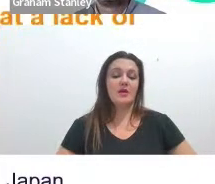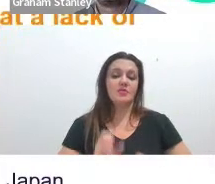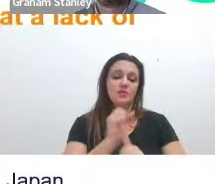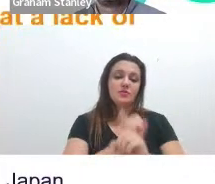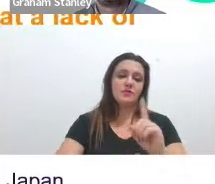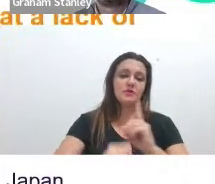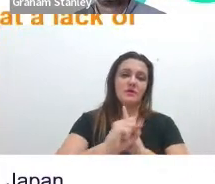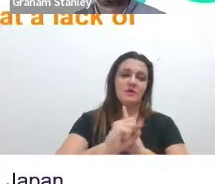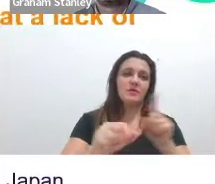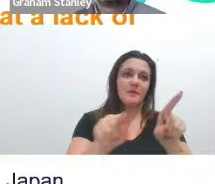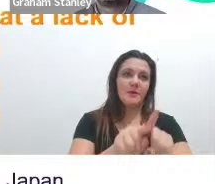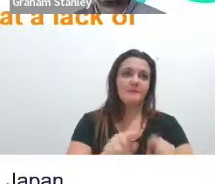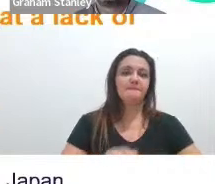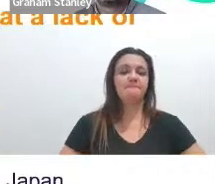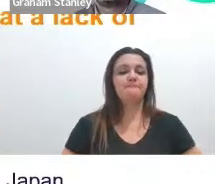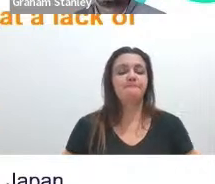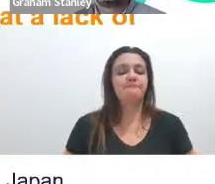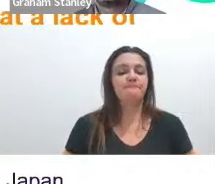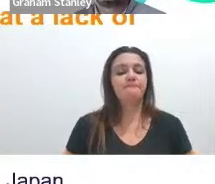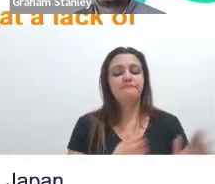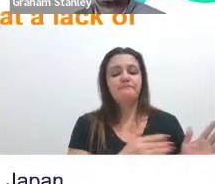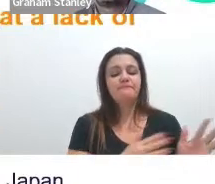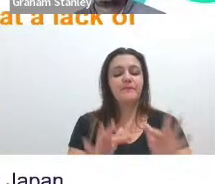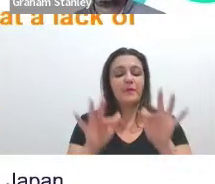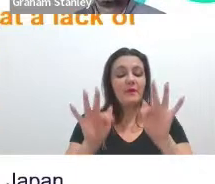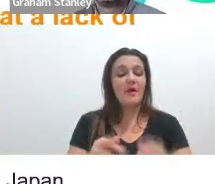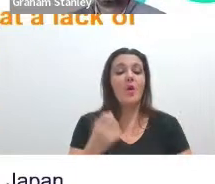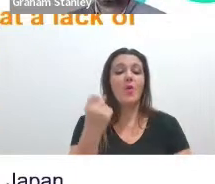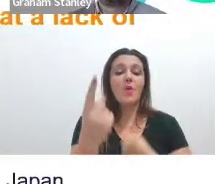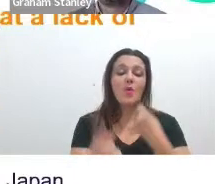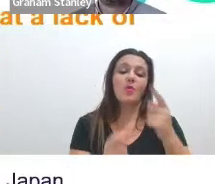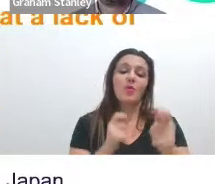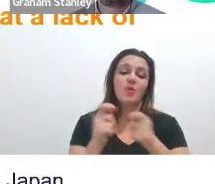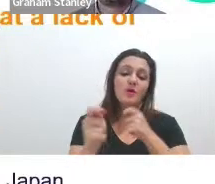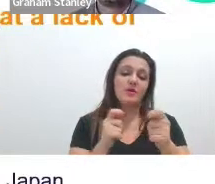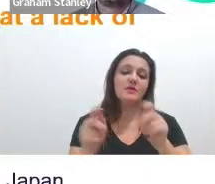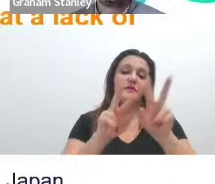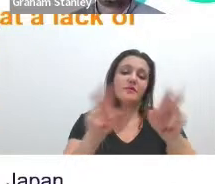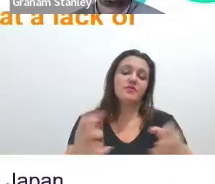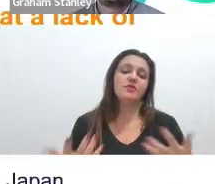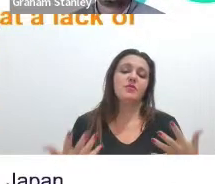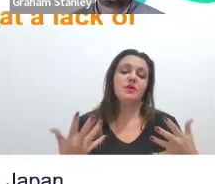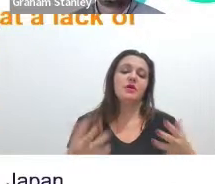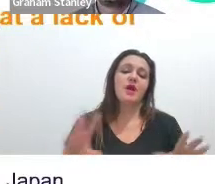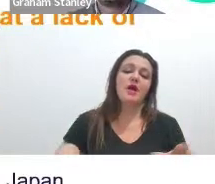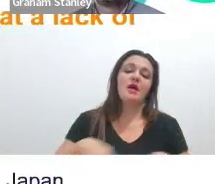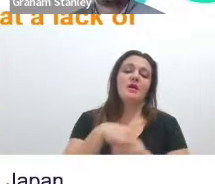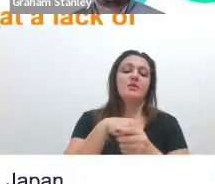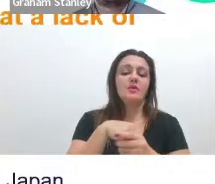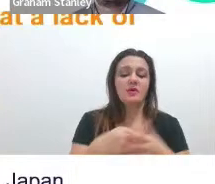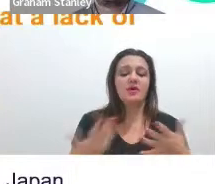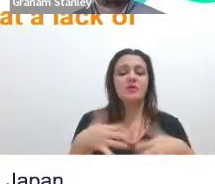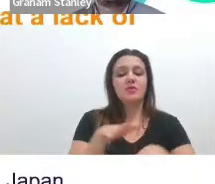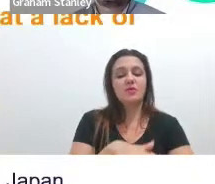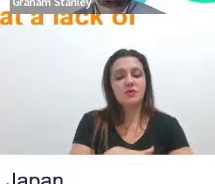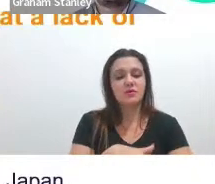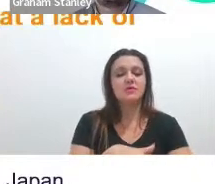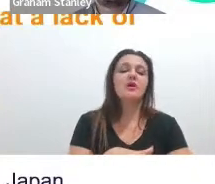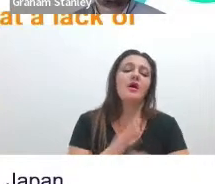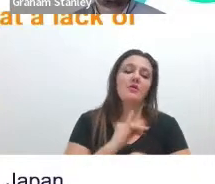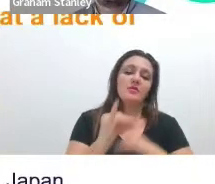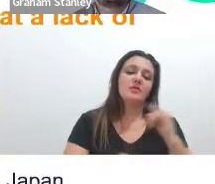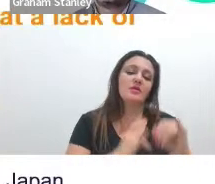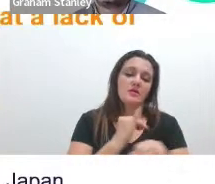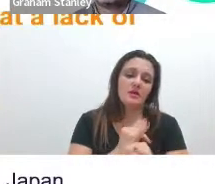And finally, some interviewees talked about inclusion and how the digital divide is likely to worsen if AI has a significant impact on